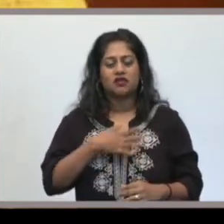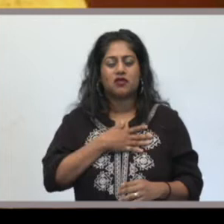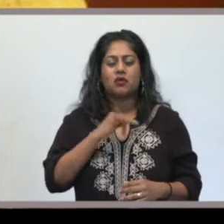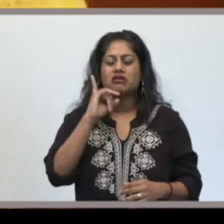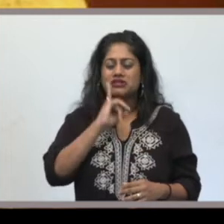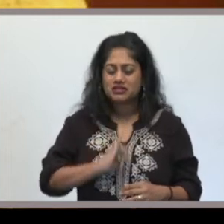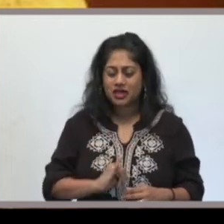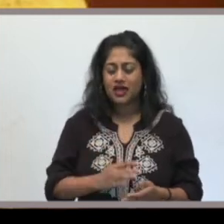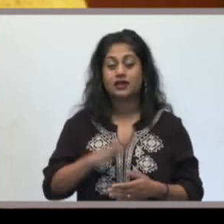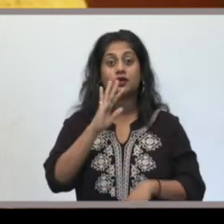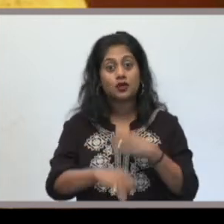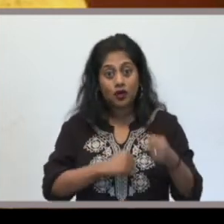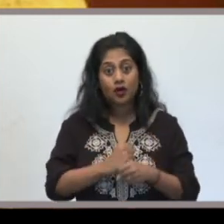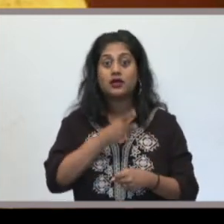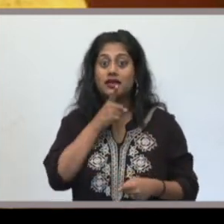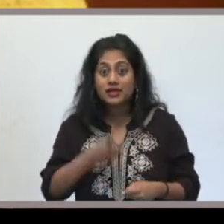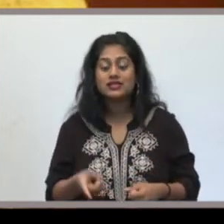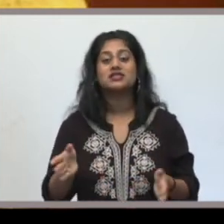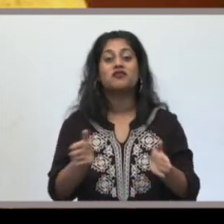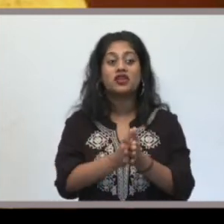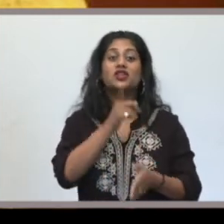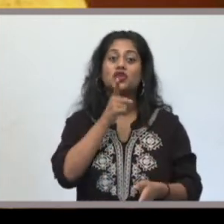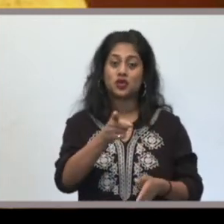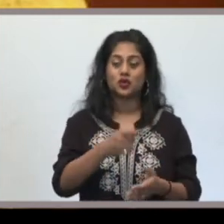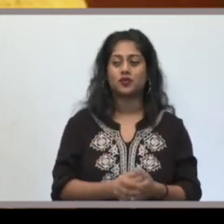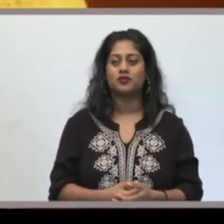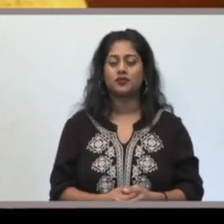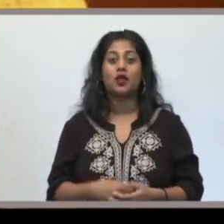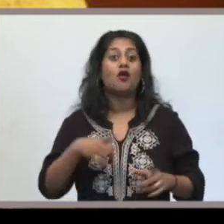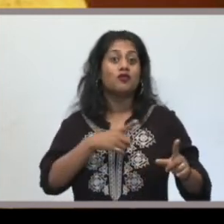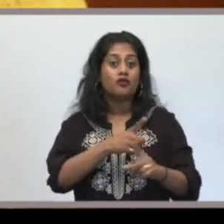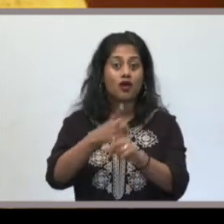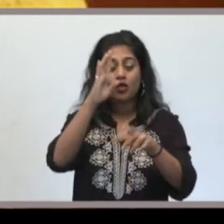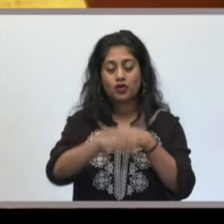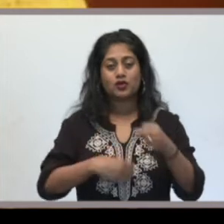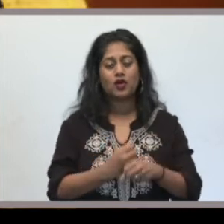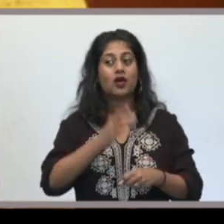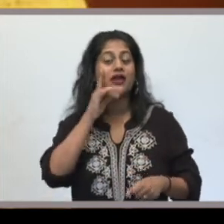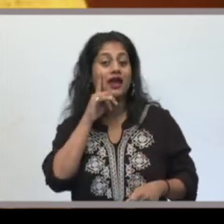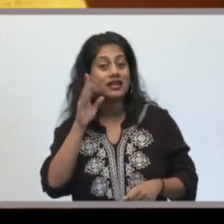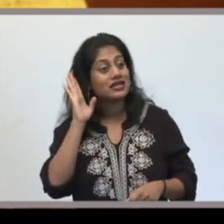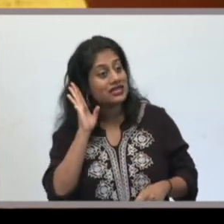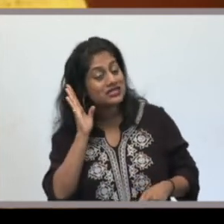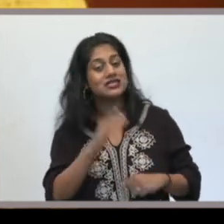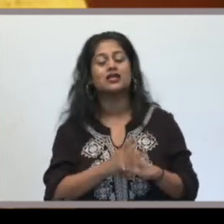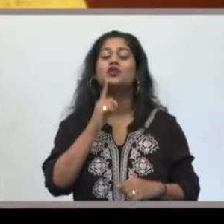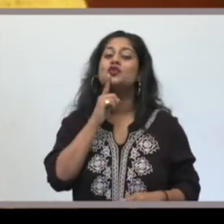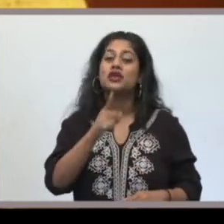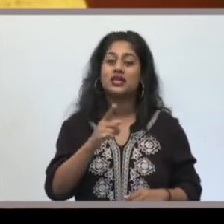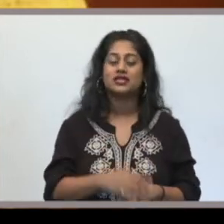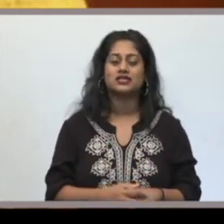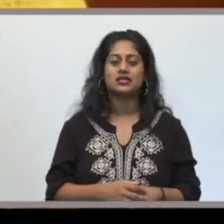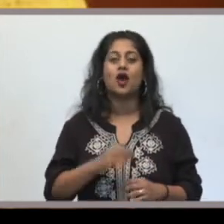to you. Realize that He cares and He wants to help you. Give Him the hurt. Release it to Him.